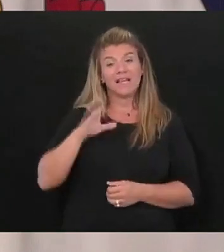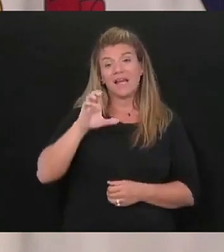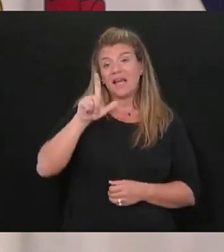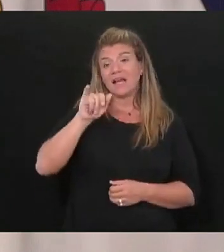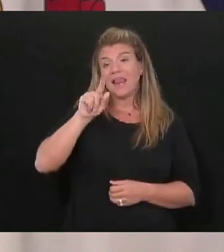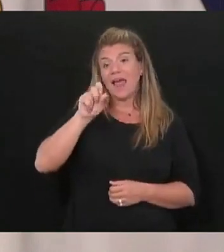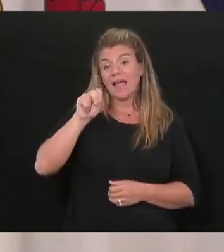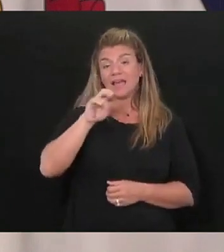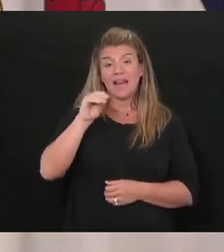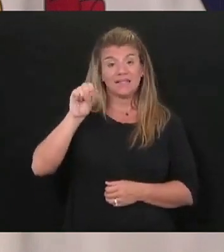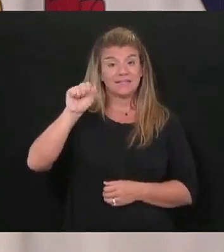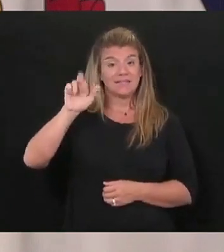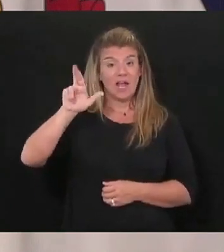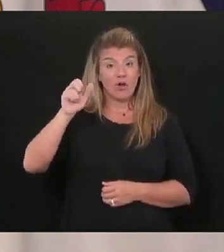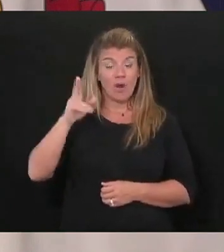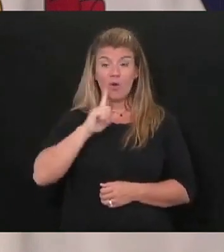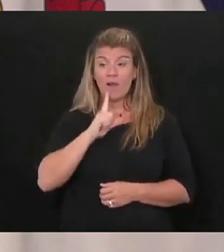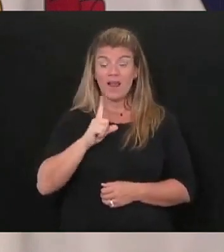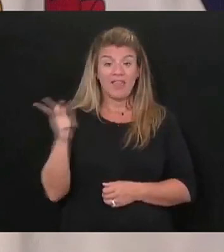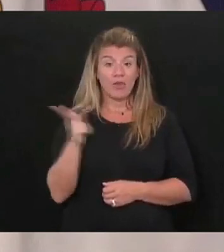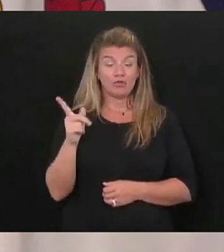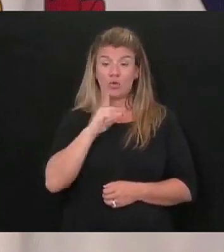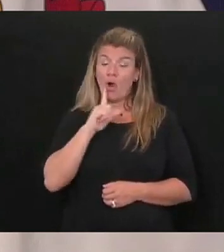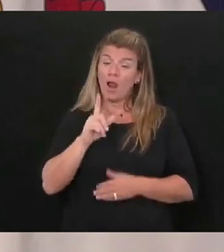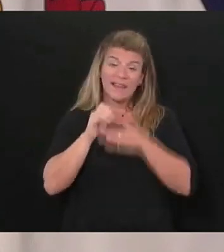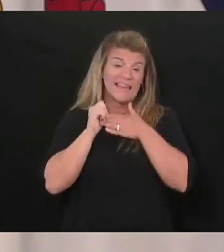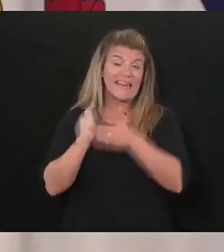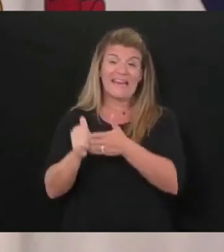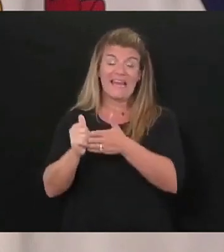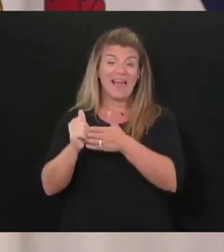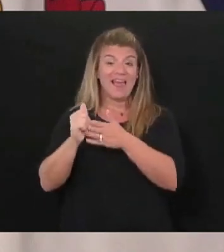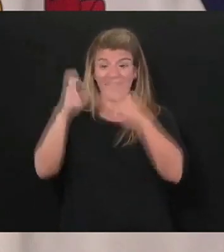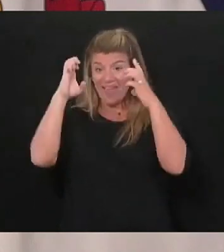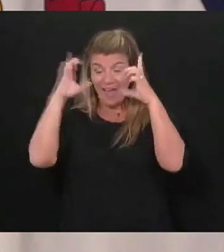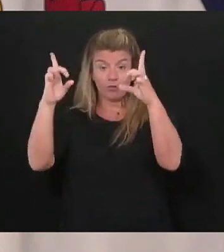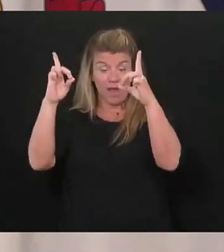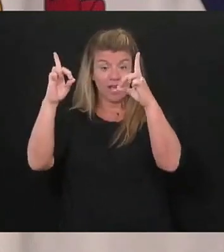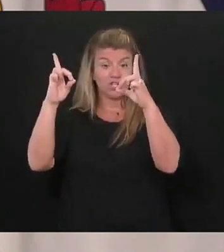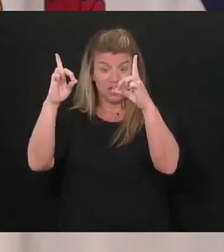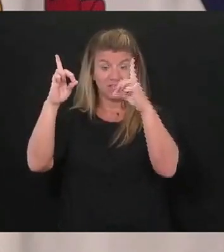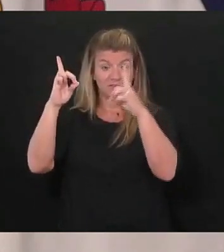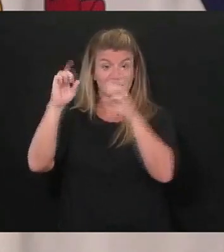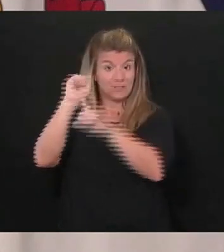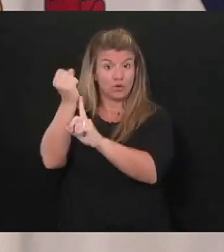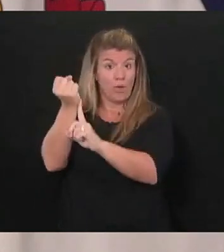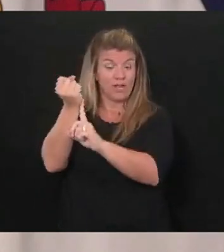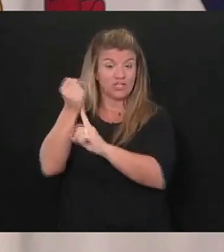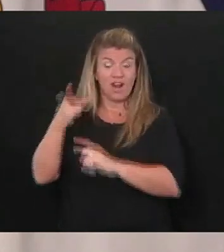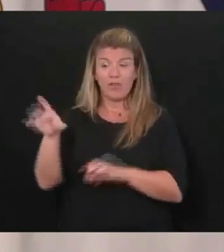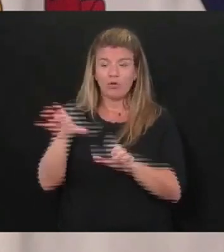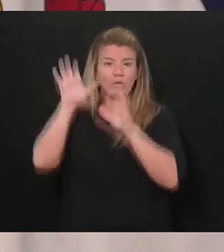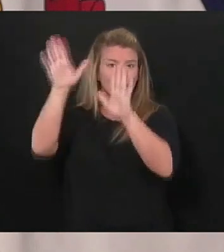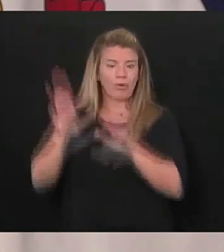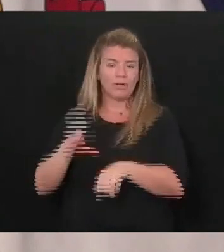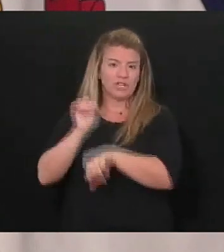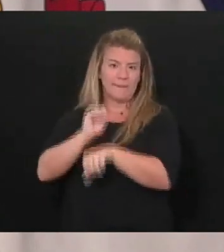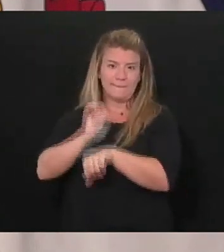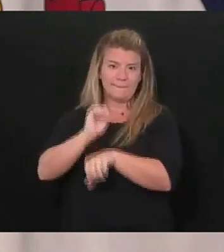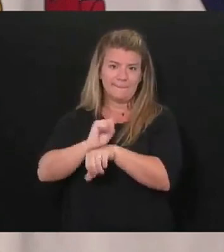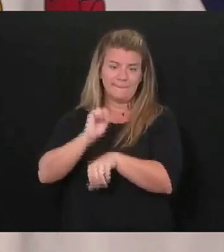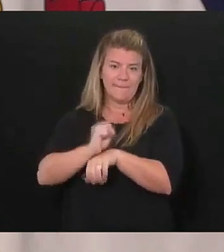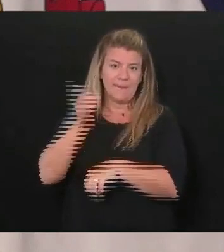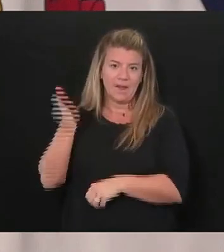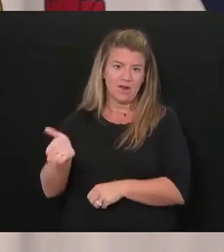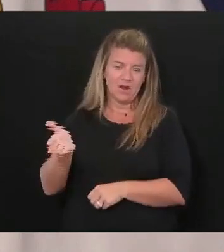Sarah, because Clayton and Sarah are leading the charge from an education standpoint. And what an incredible job they're doing,